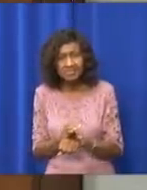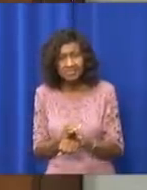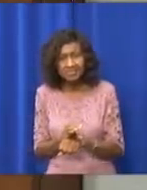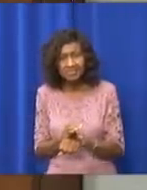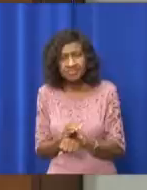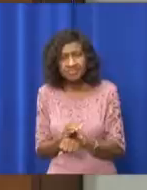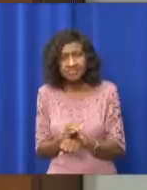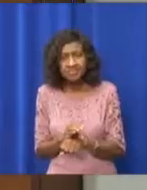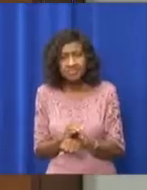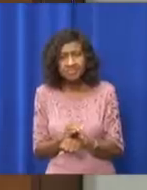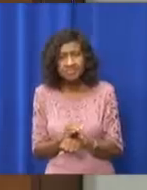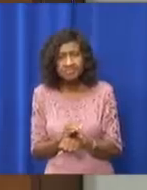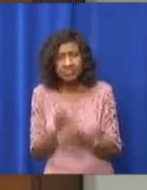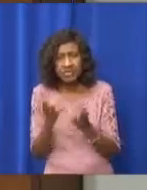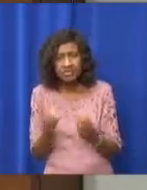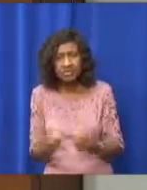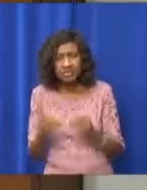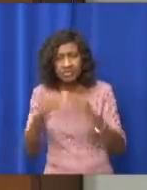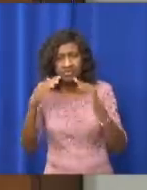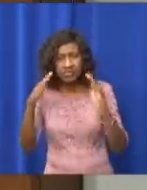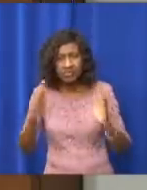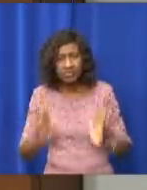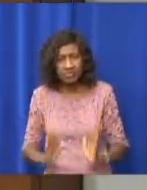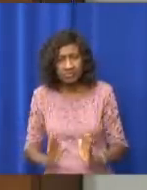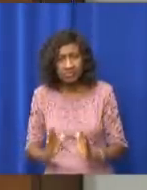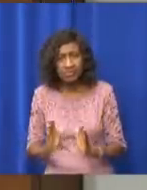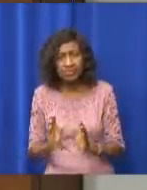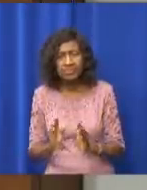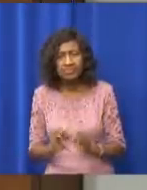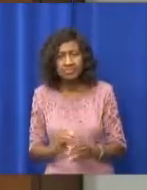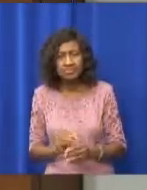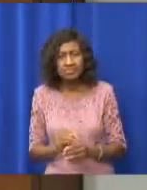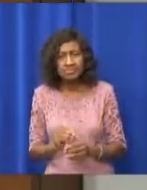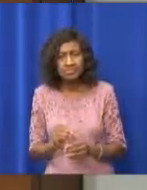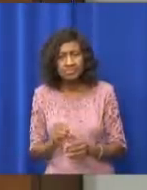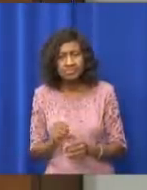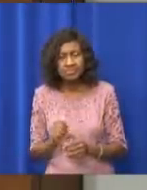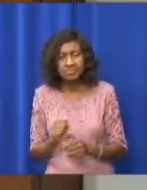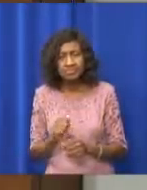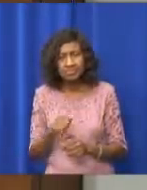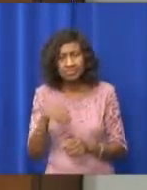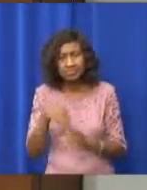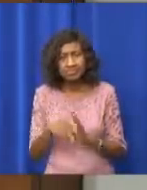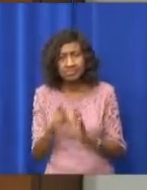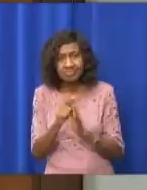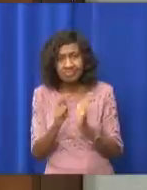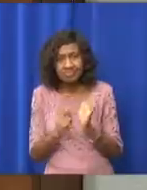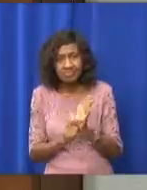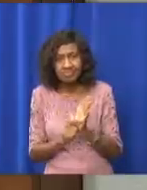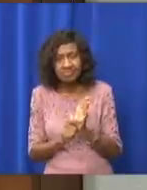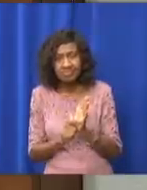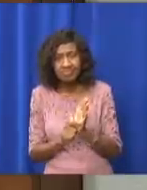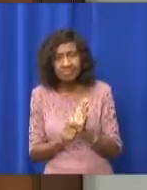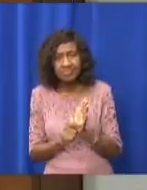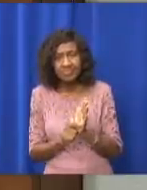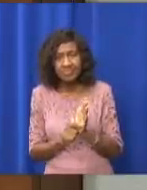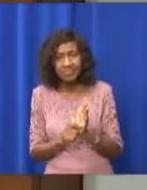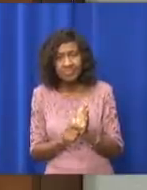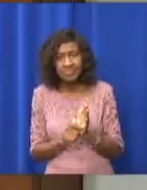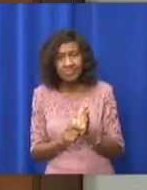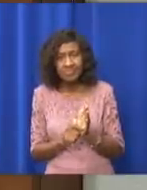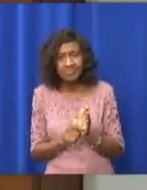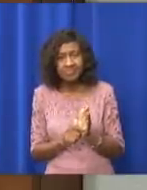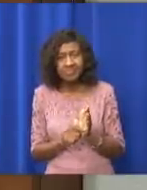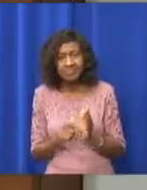can, soft curfew or shelter-in-place regulations contained in SL 42 of 2020, they were dated